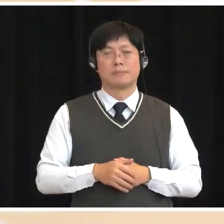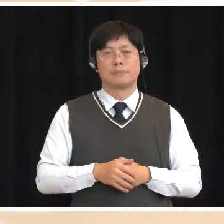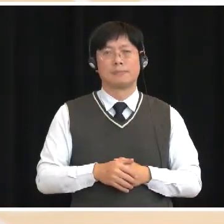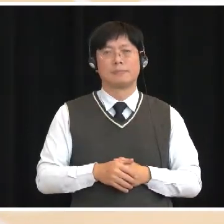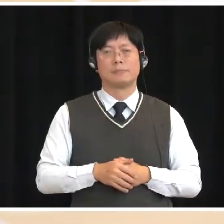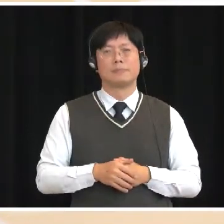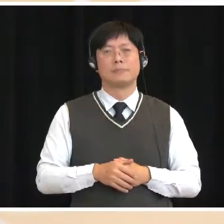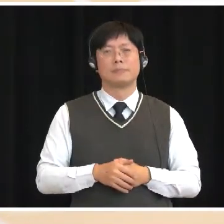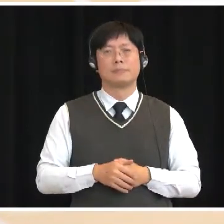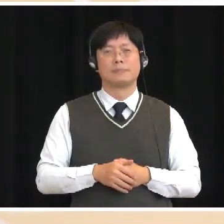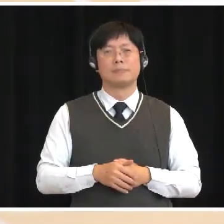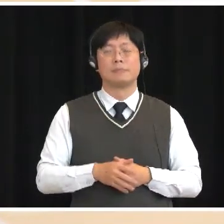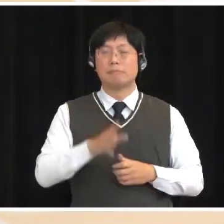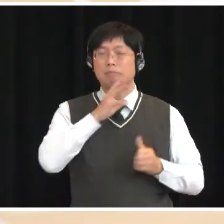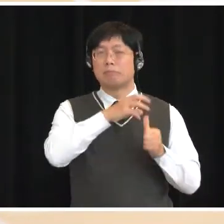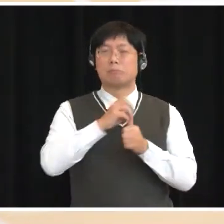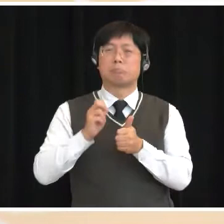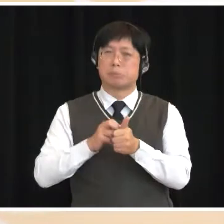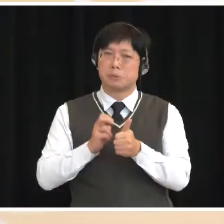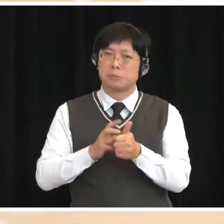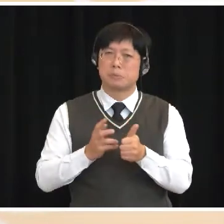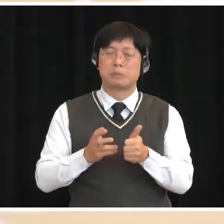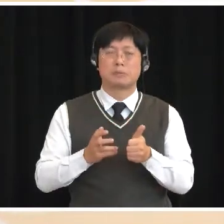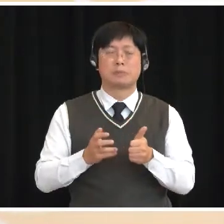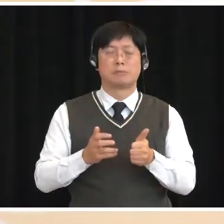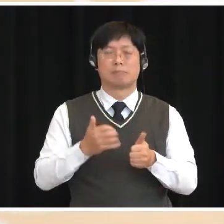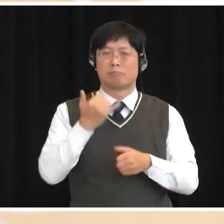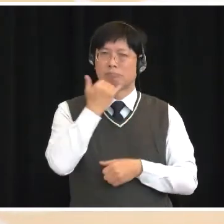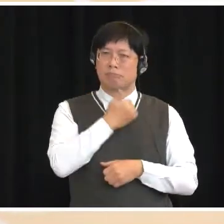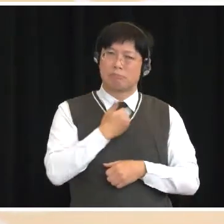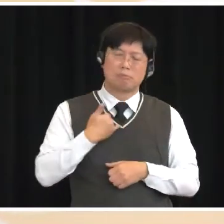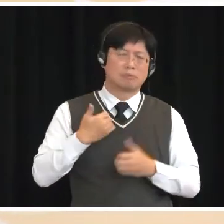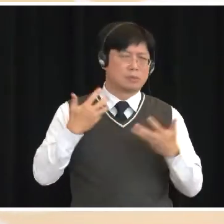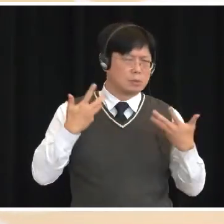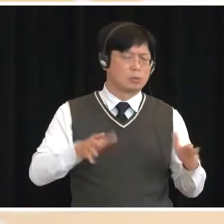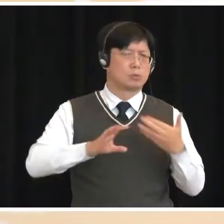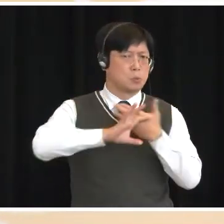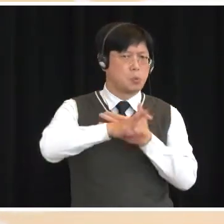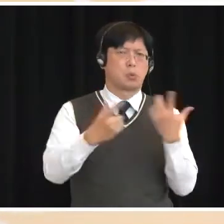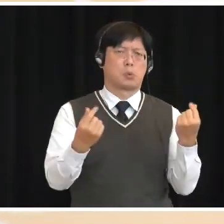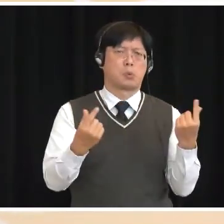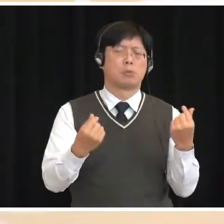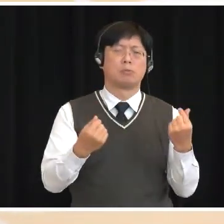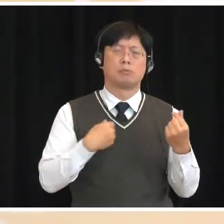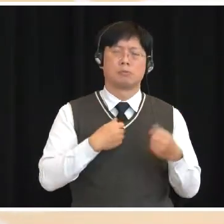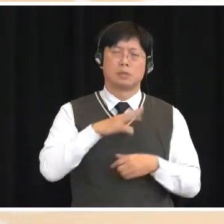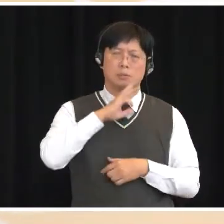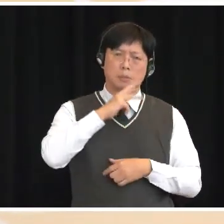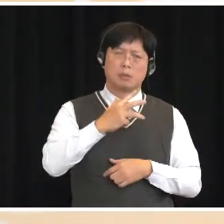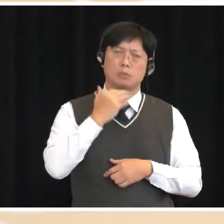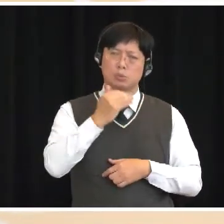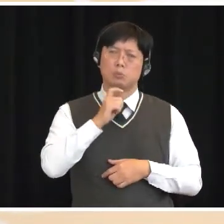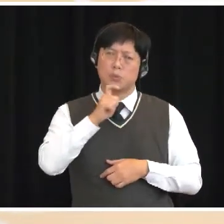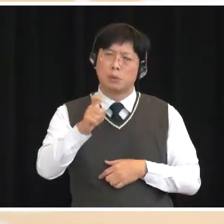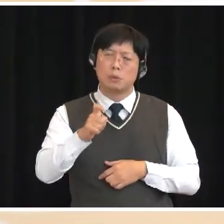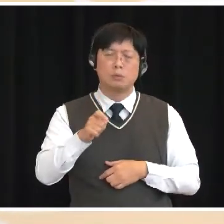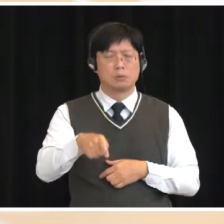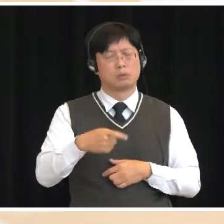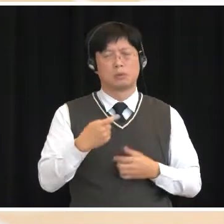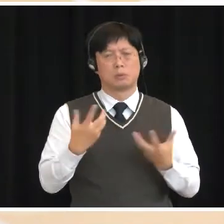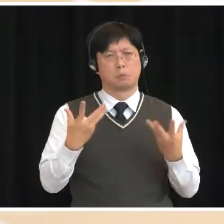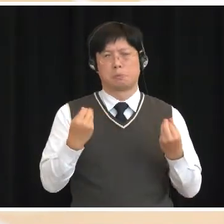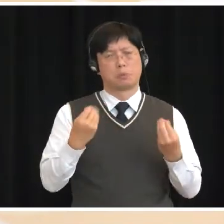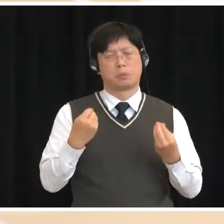is 8, 9, or 10 as a stateless child and has to, if he can stay